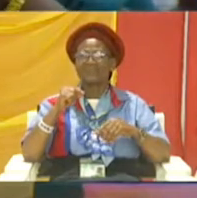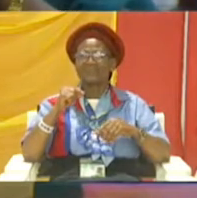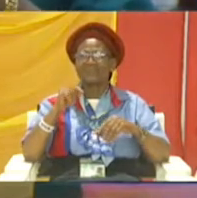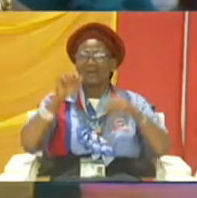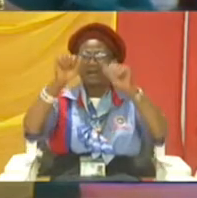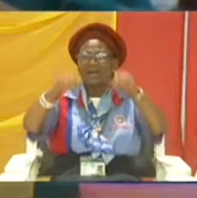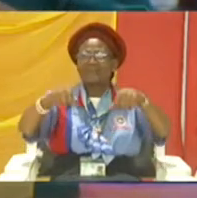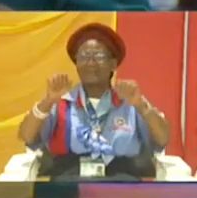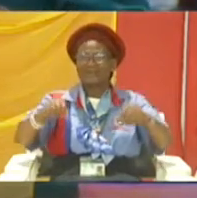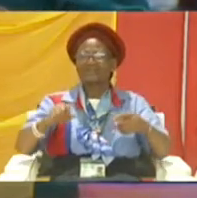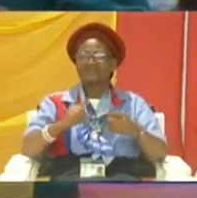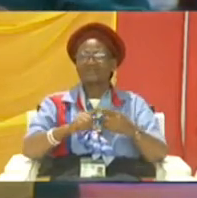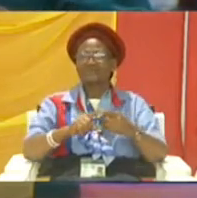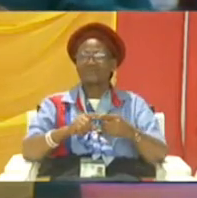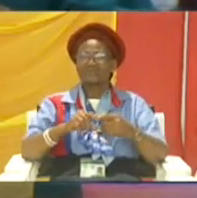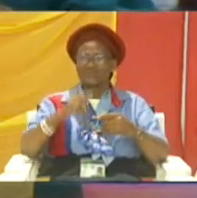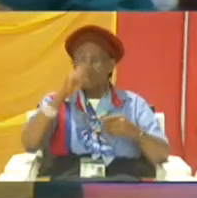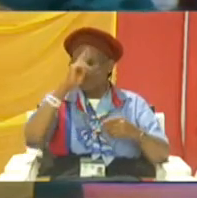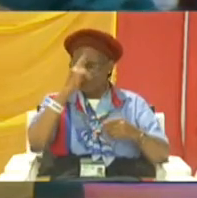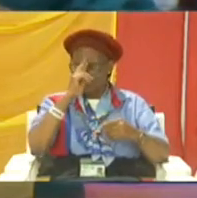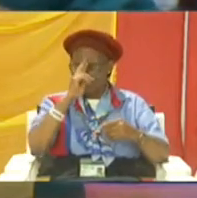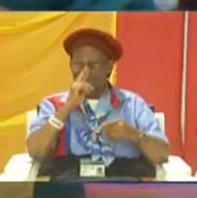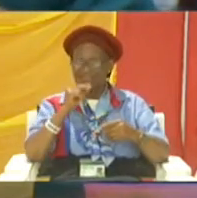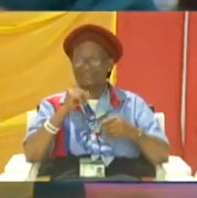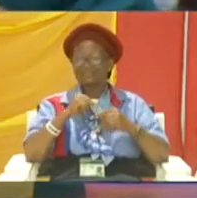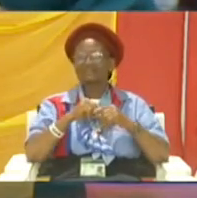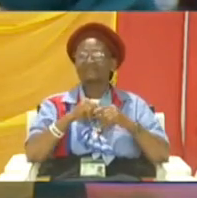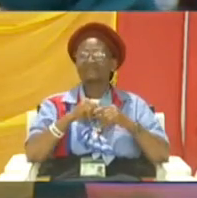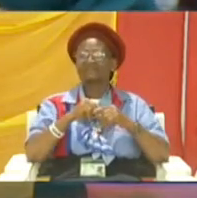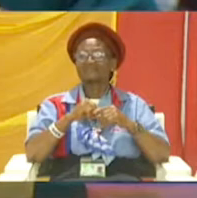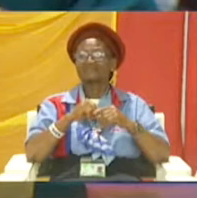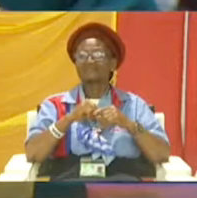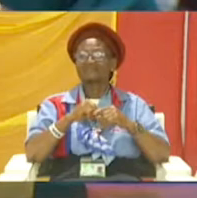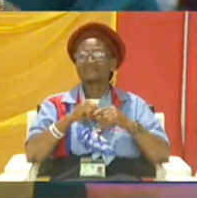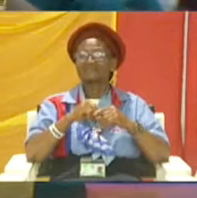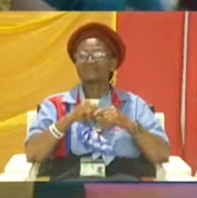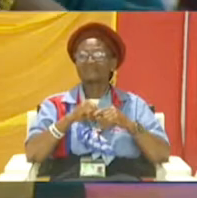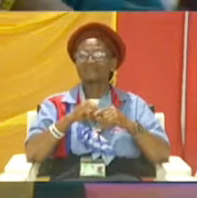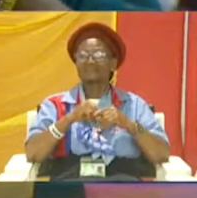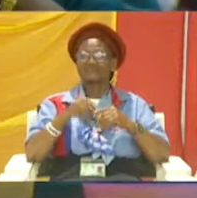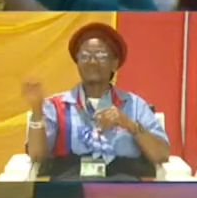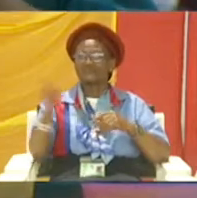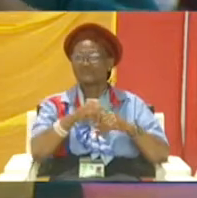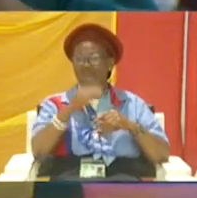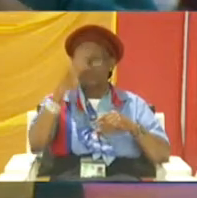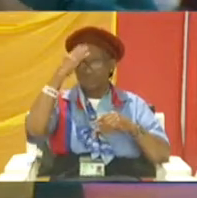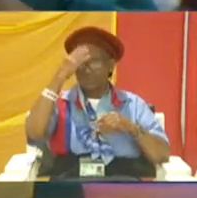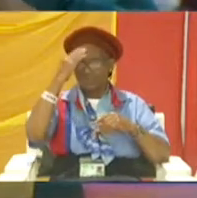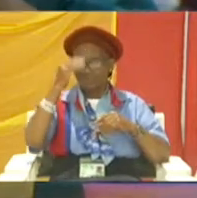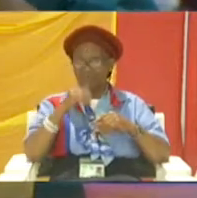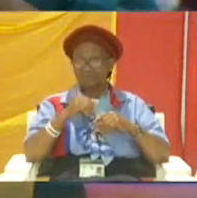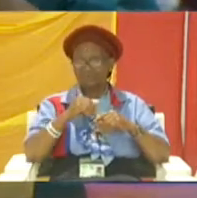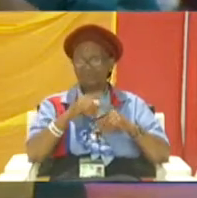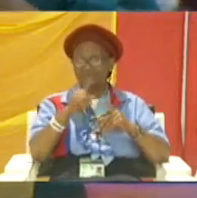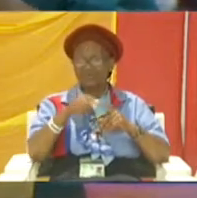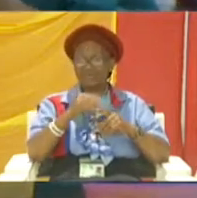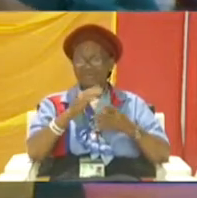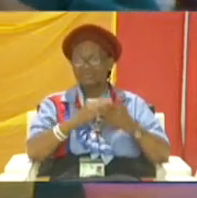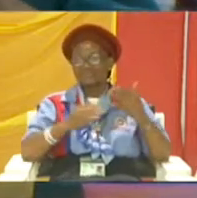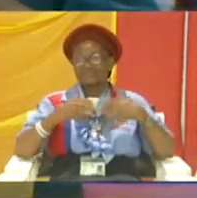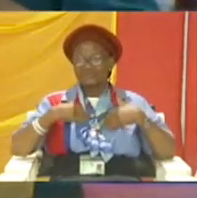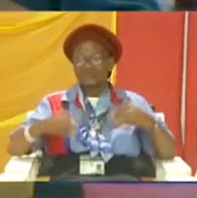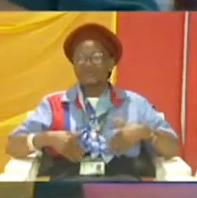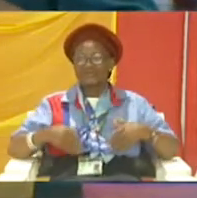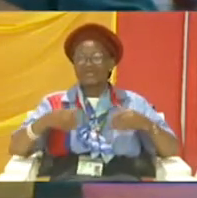ability to reason. You know, when somebody has been trying